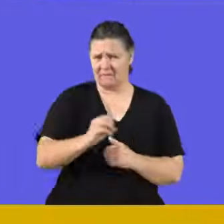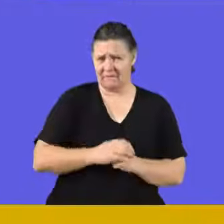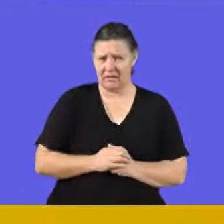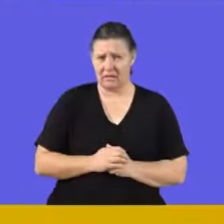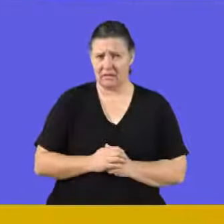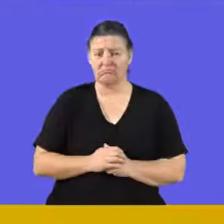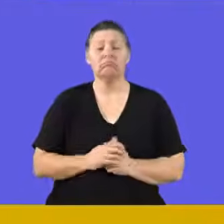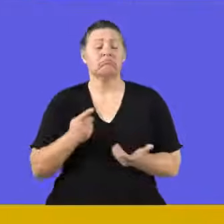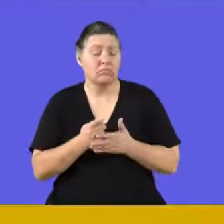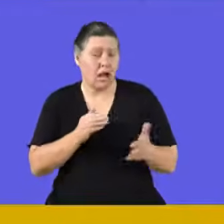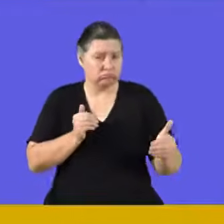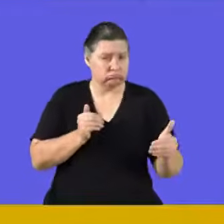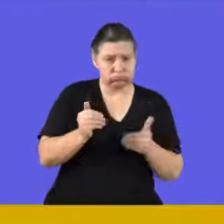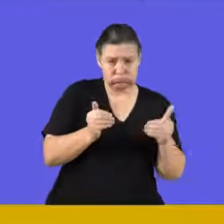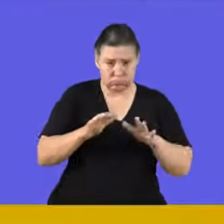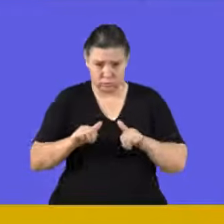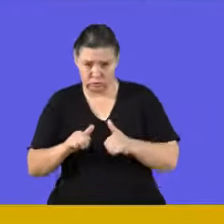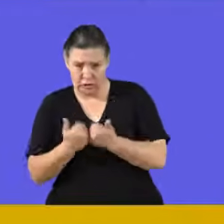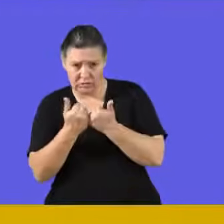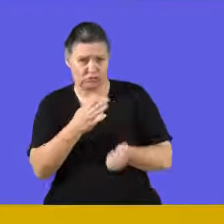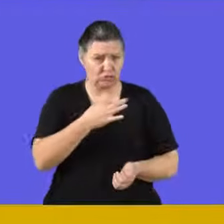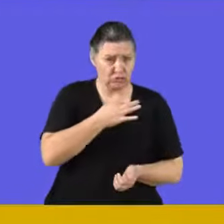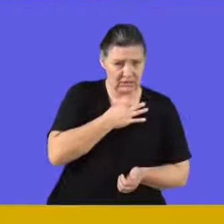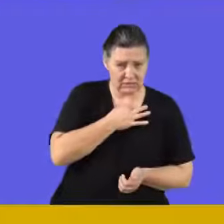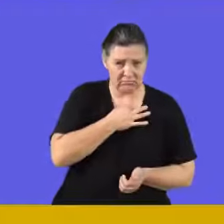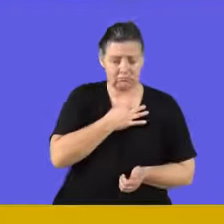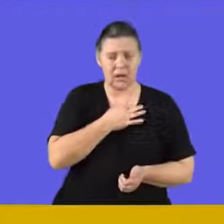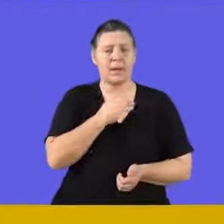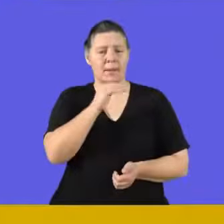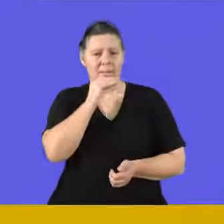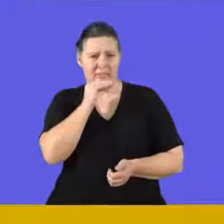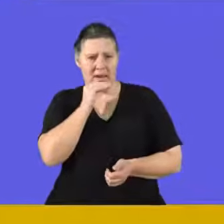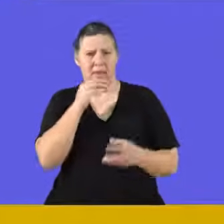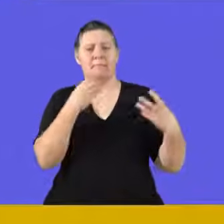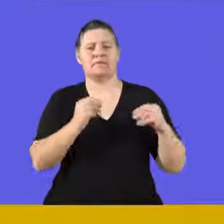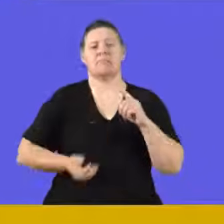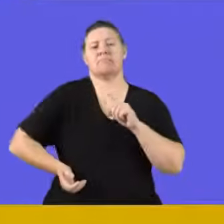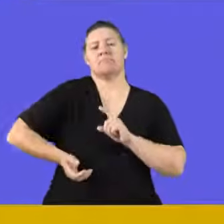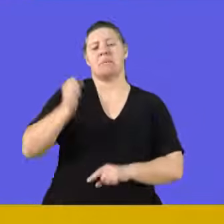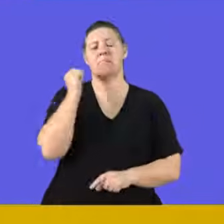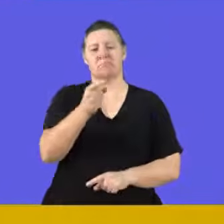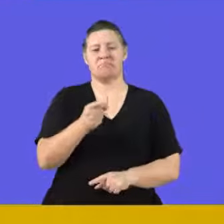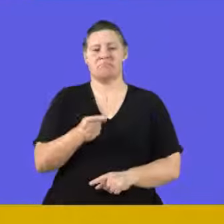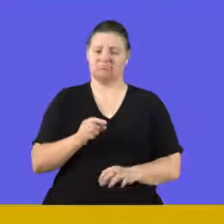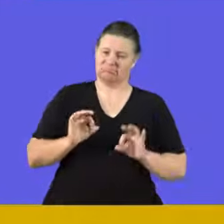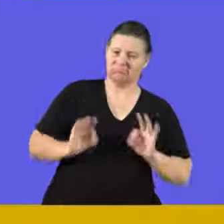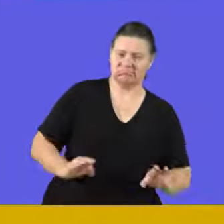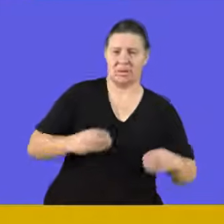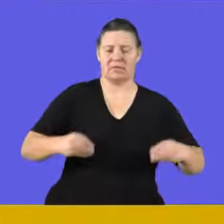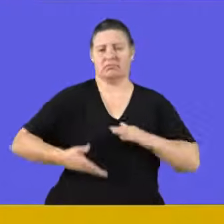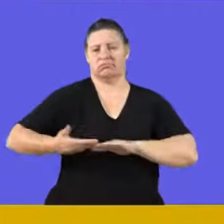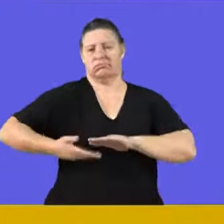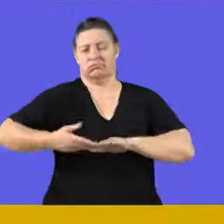and risks, and that it is only through managing these challenges and risks that a business can achieve its